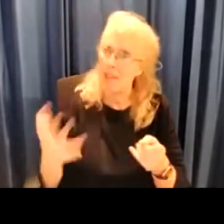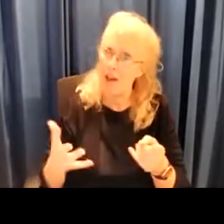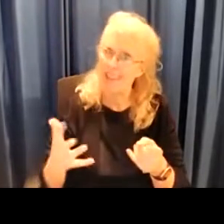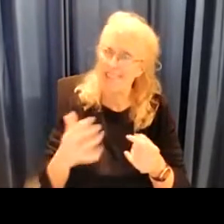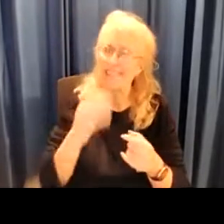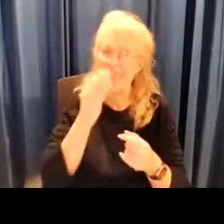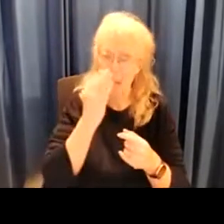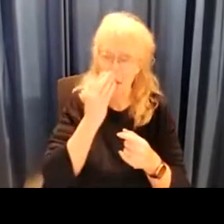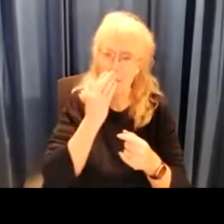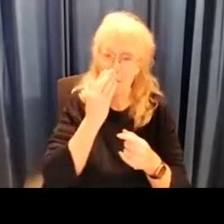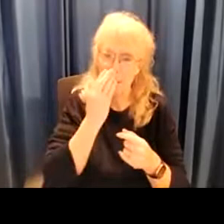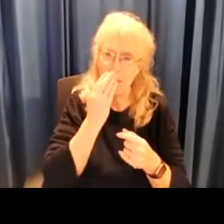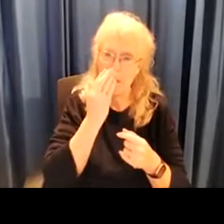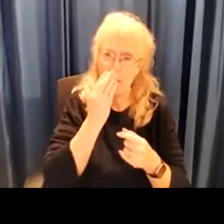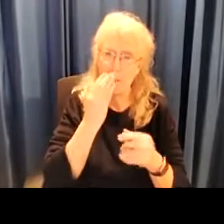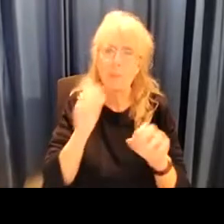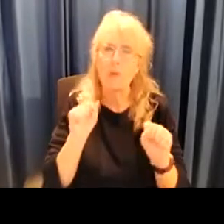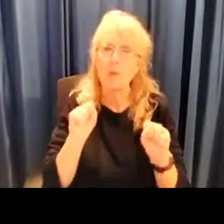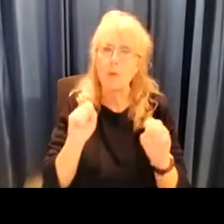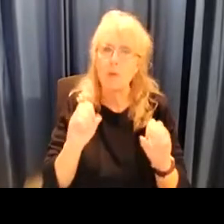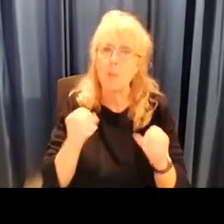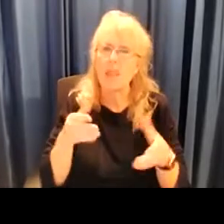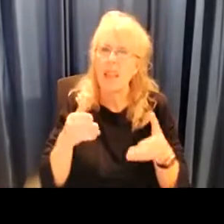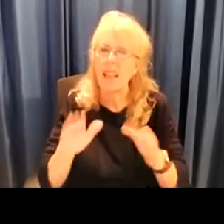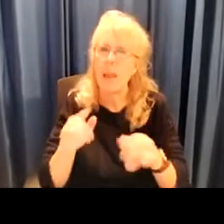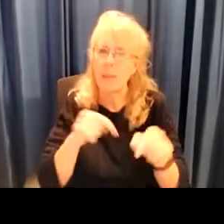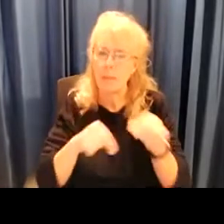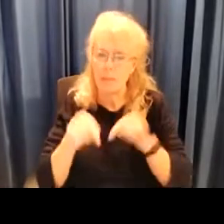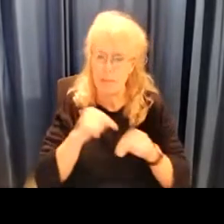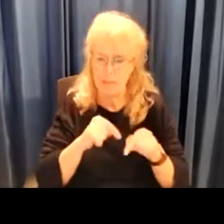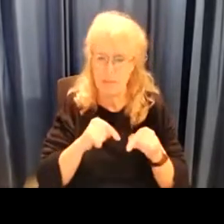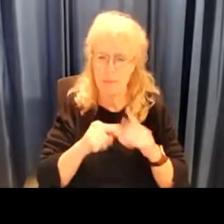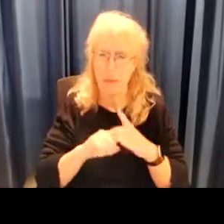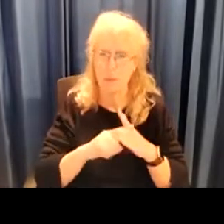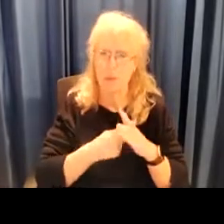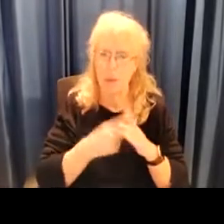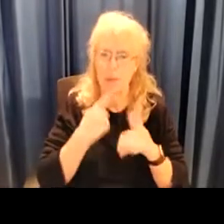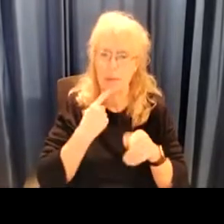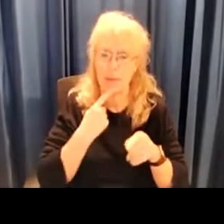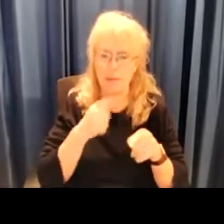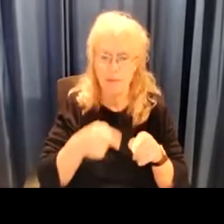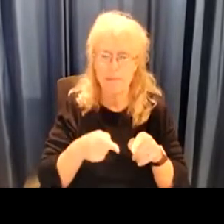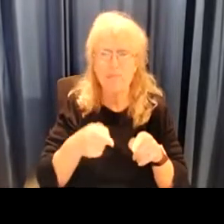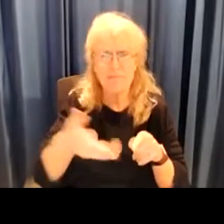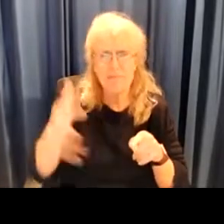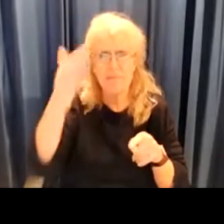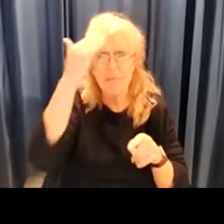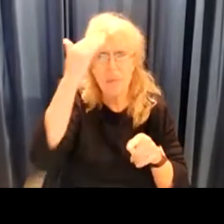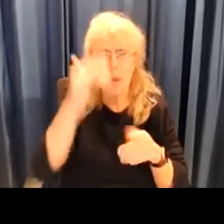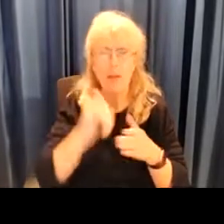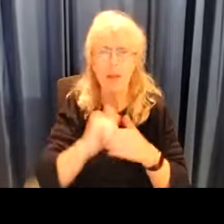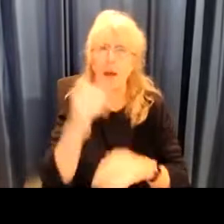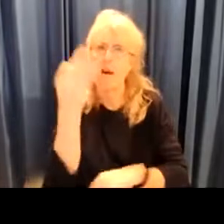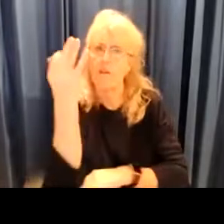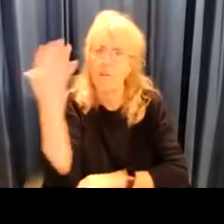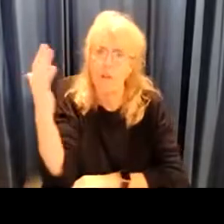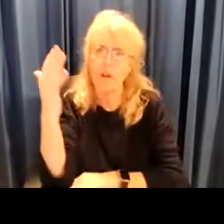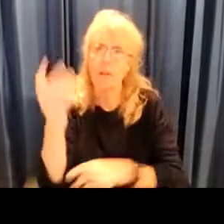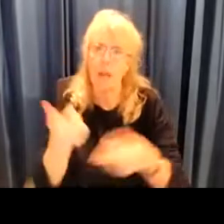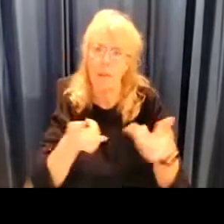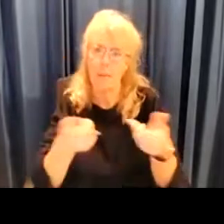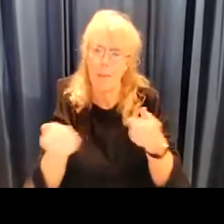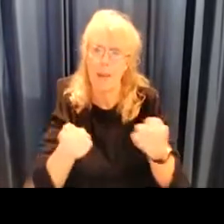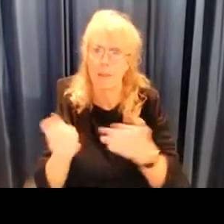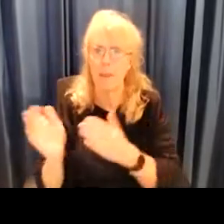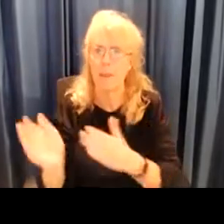So let me start with, as you know, we're the Forest Management Plan, State